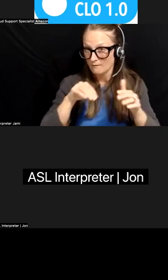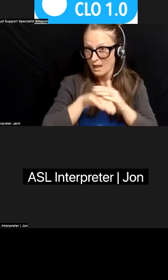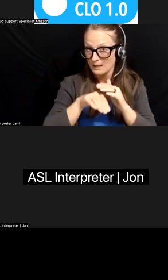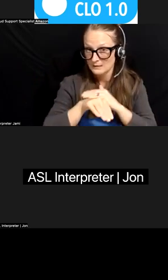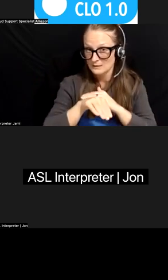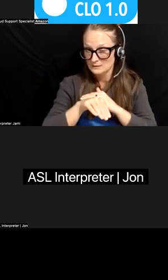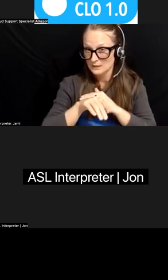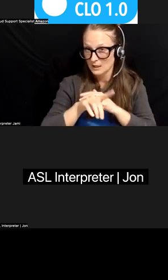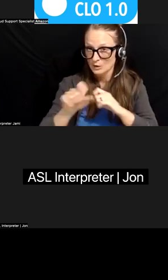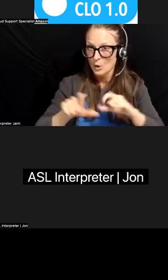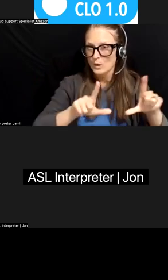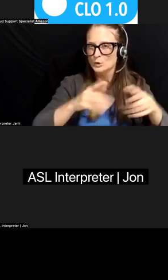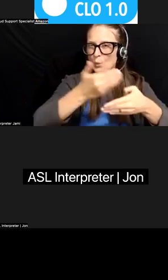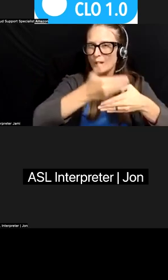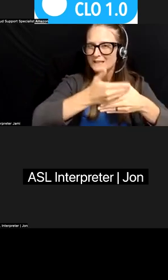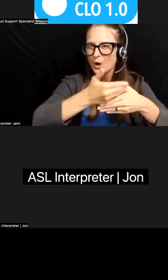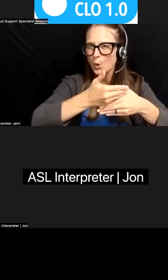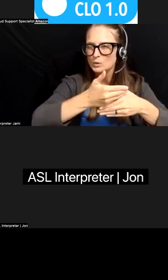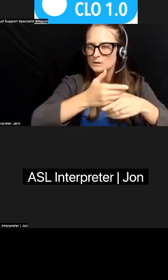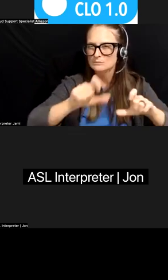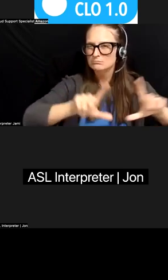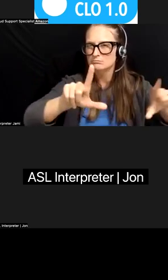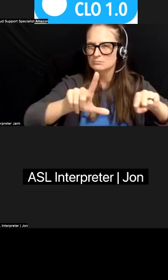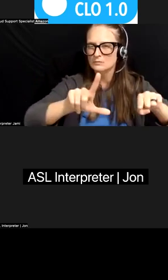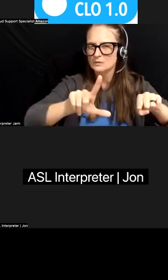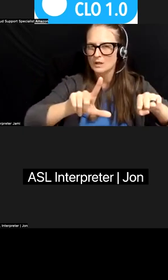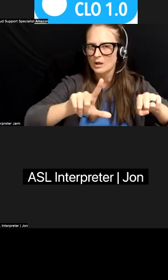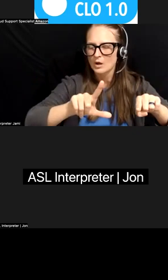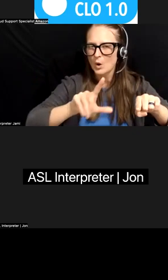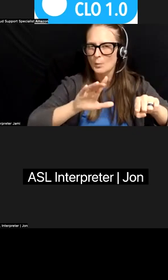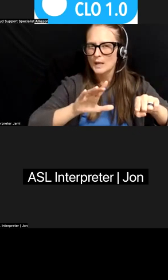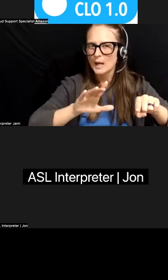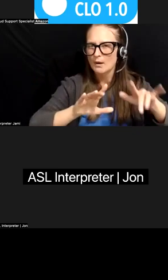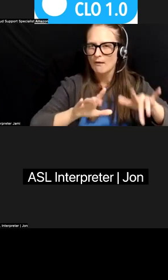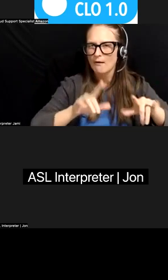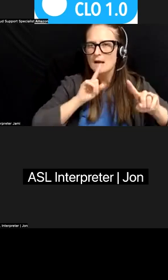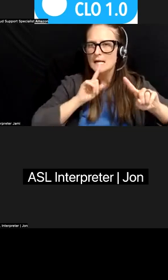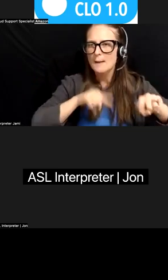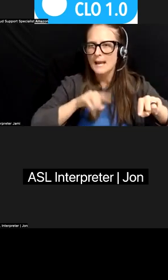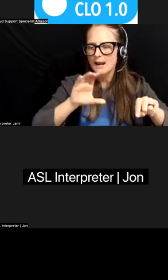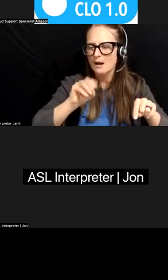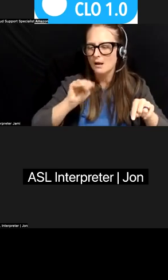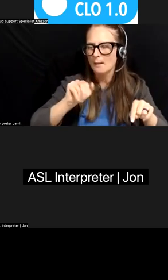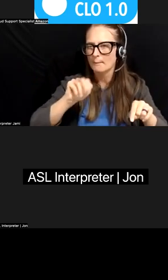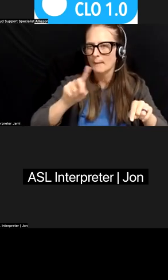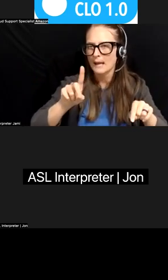your Windows and type, open up command prompt. Command prompt.